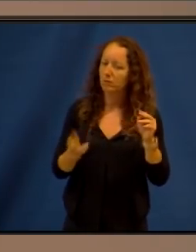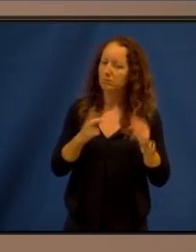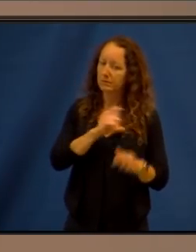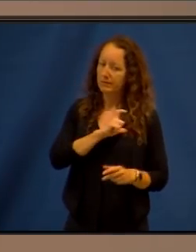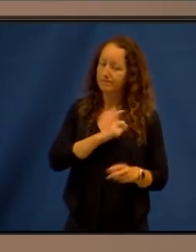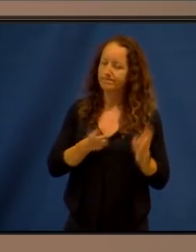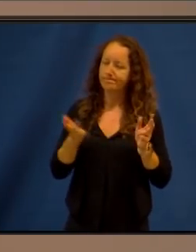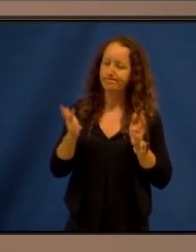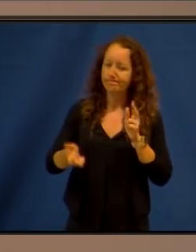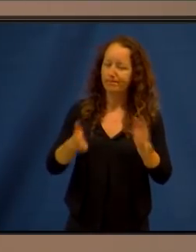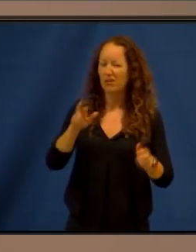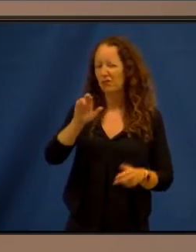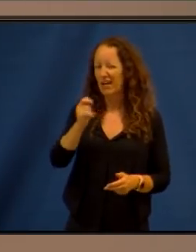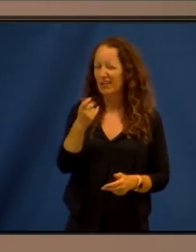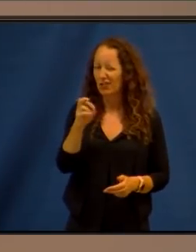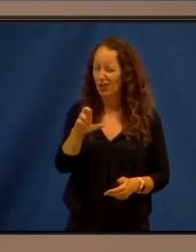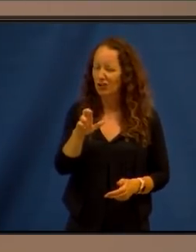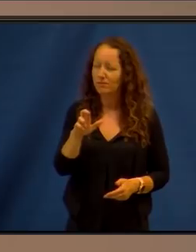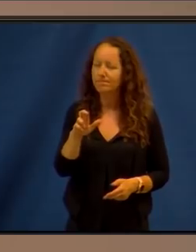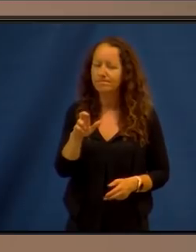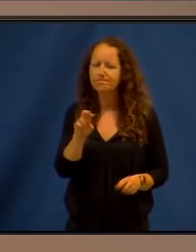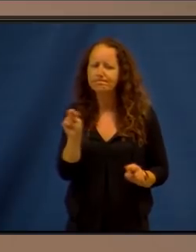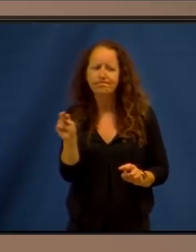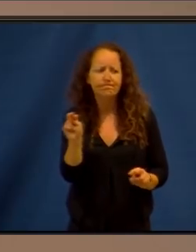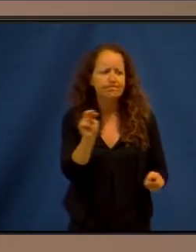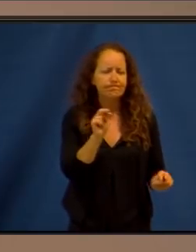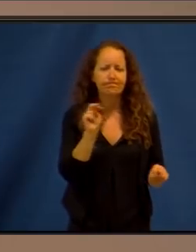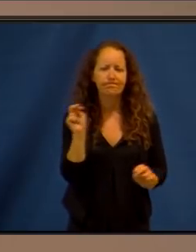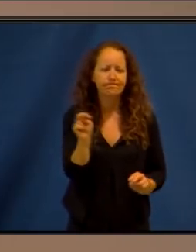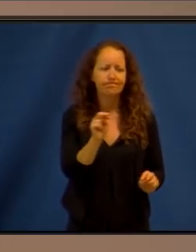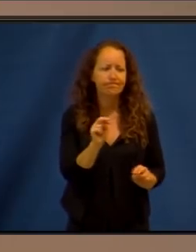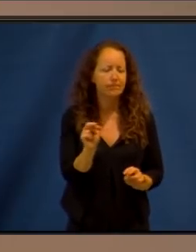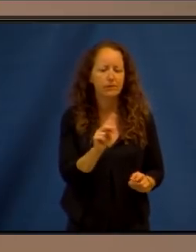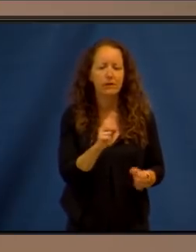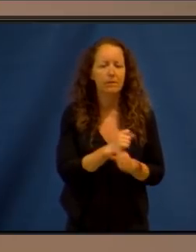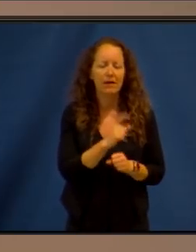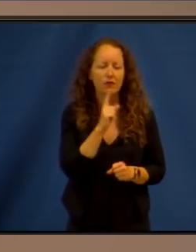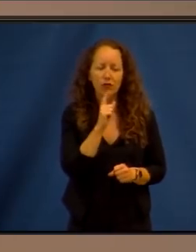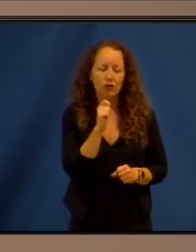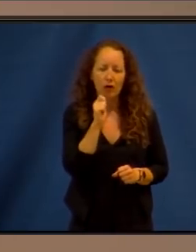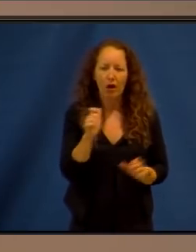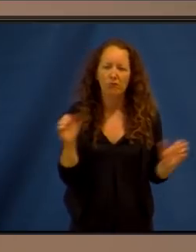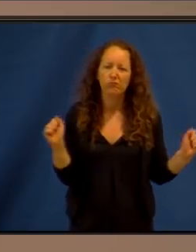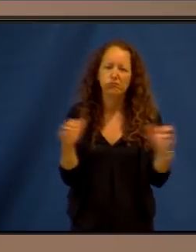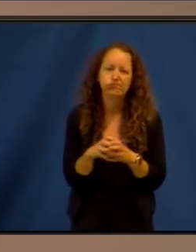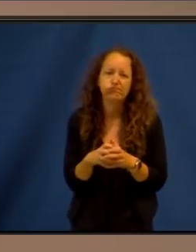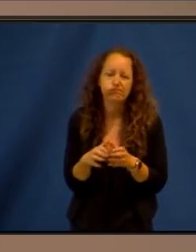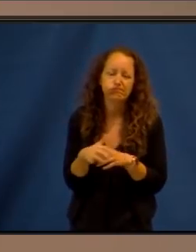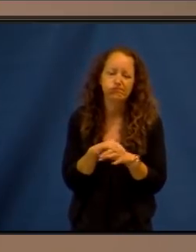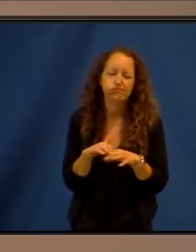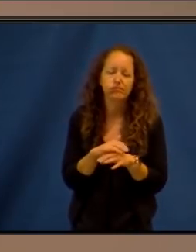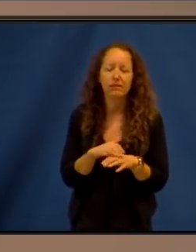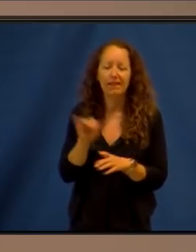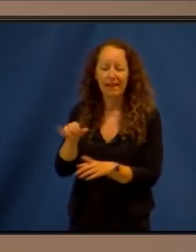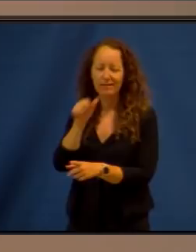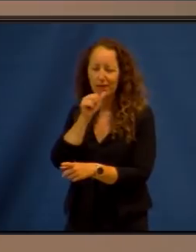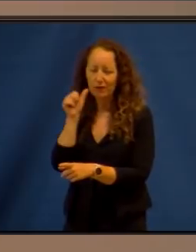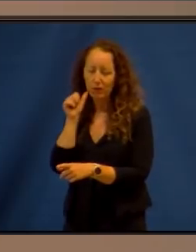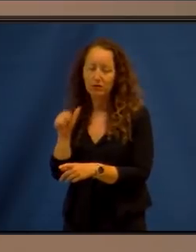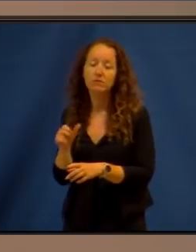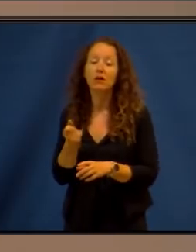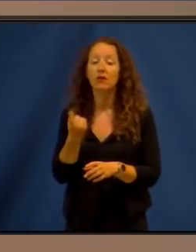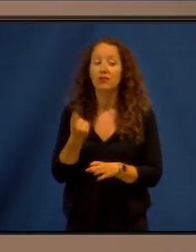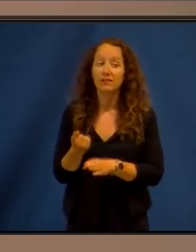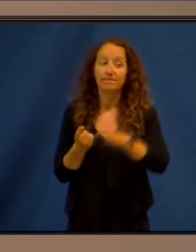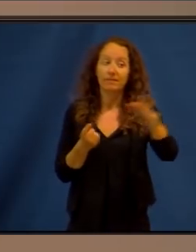far as I know, that's all that's been happening on the Arizona side, although the Nevada side is closed, and that's